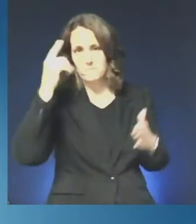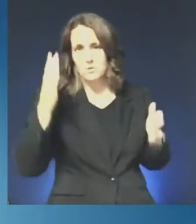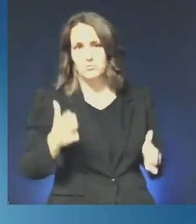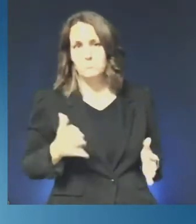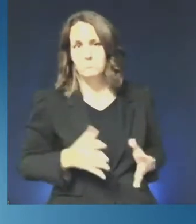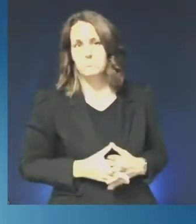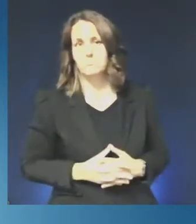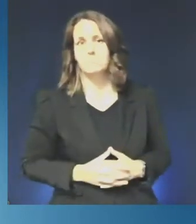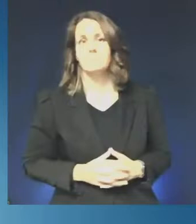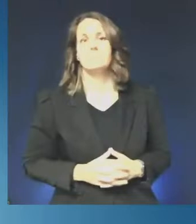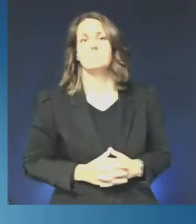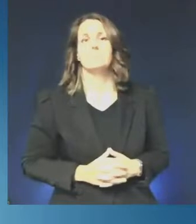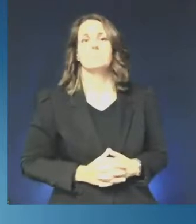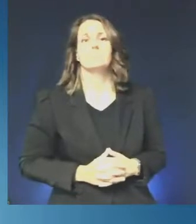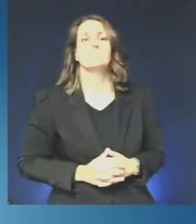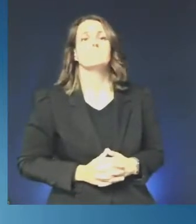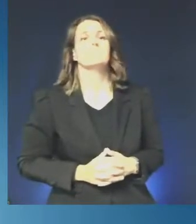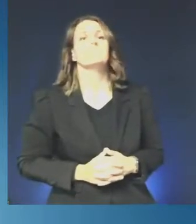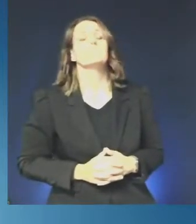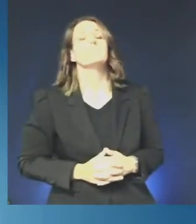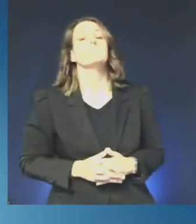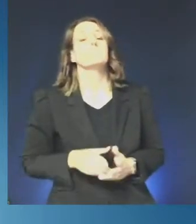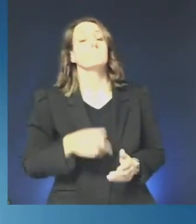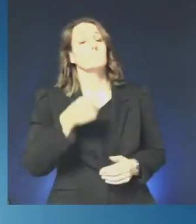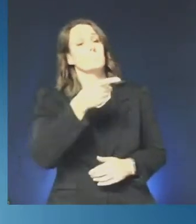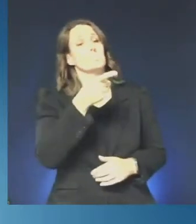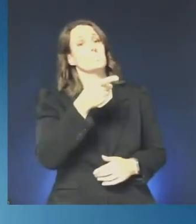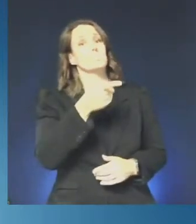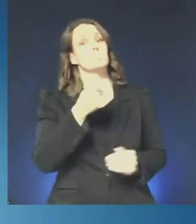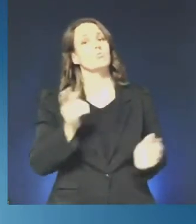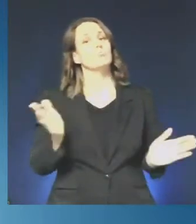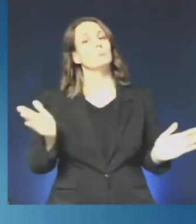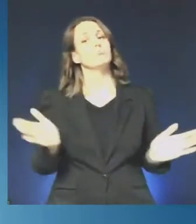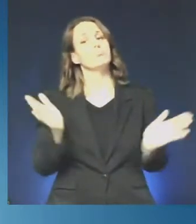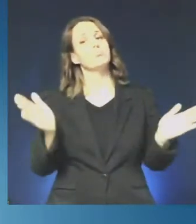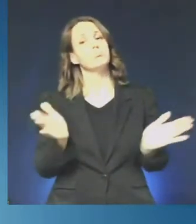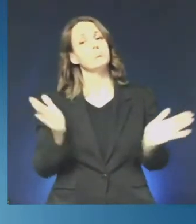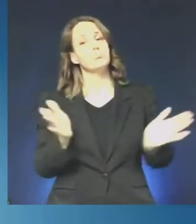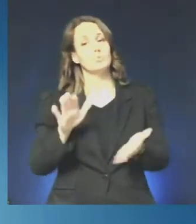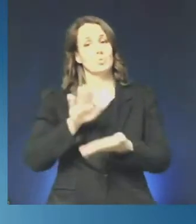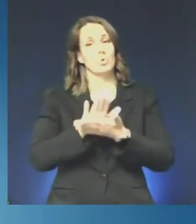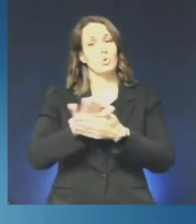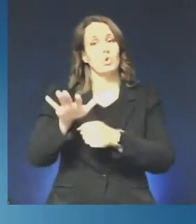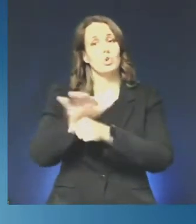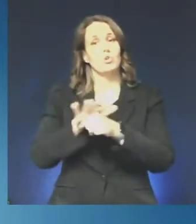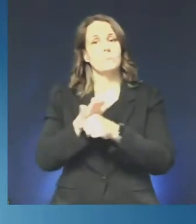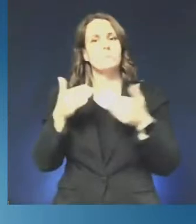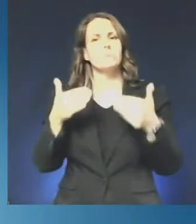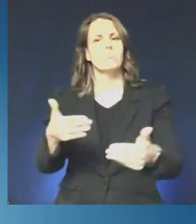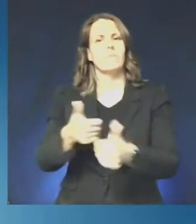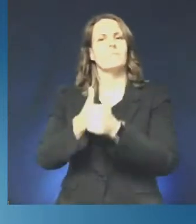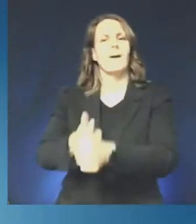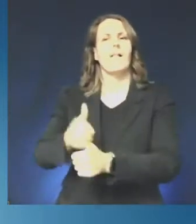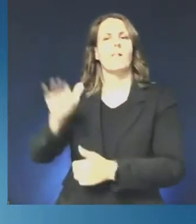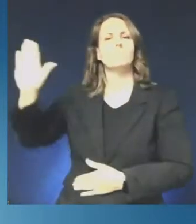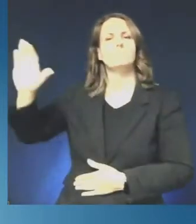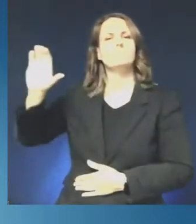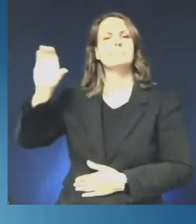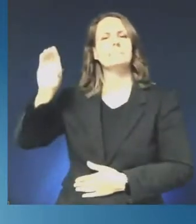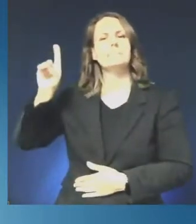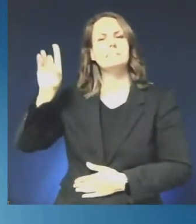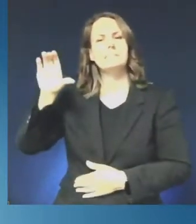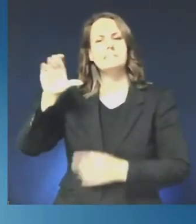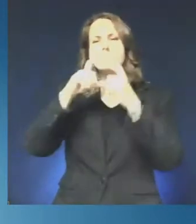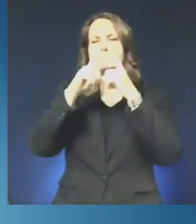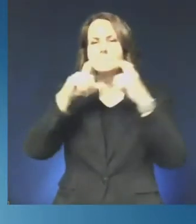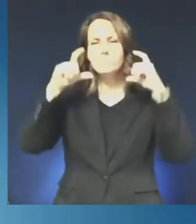districts to follow CDC and DHS recommendations on masking options. But what do you say to some of these school districts